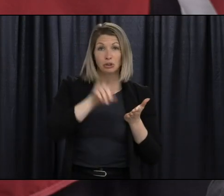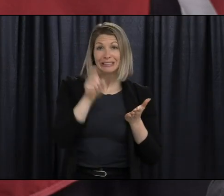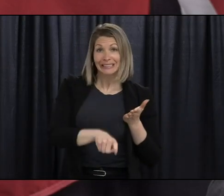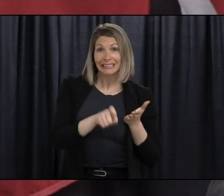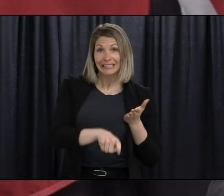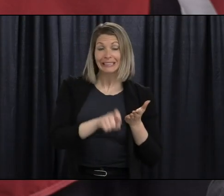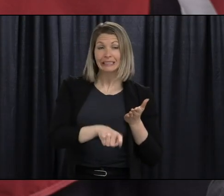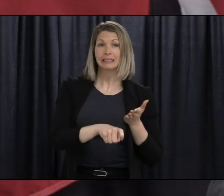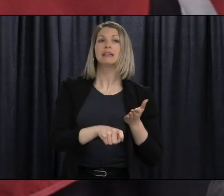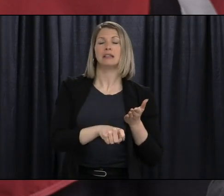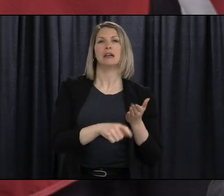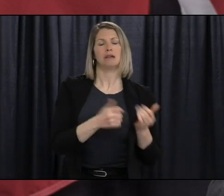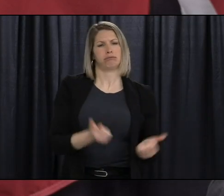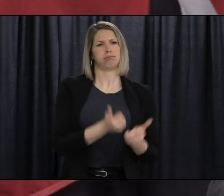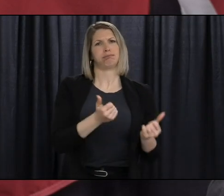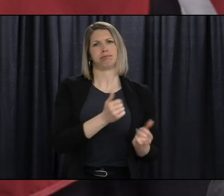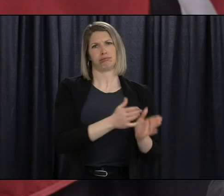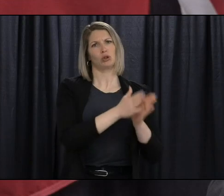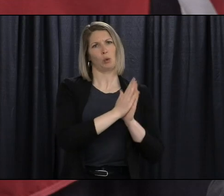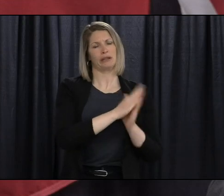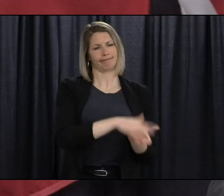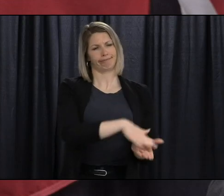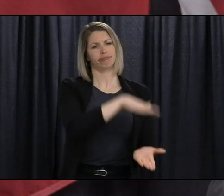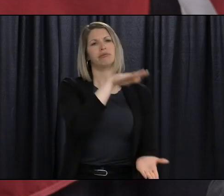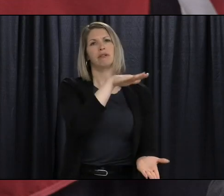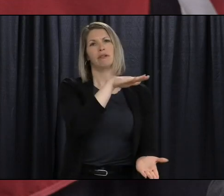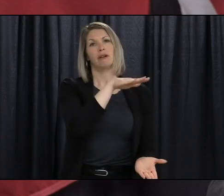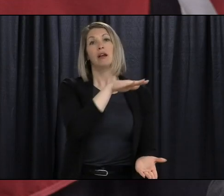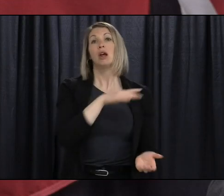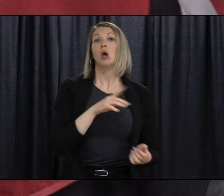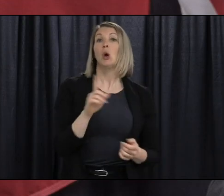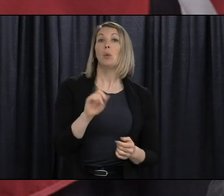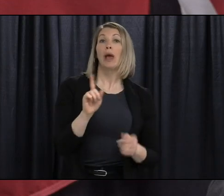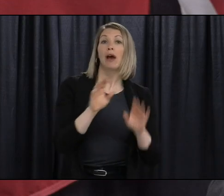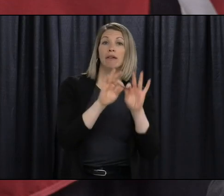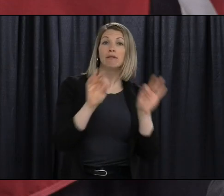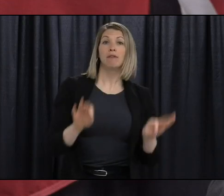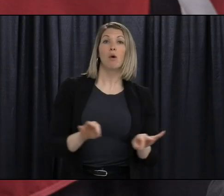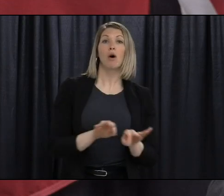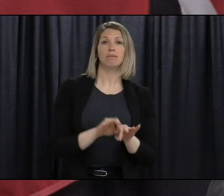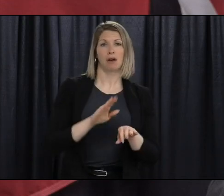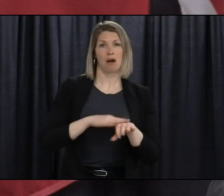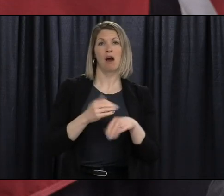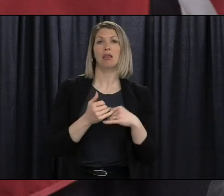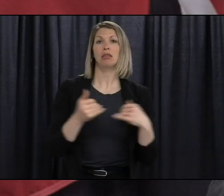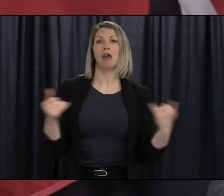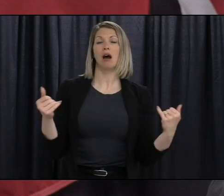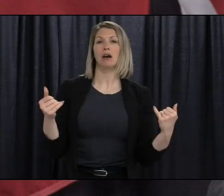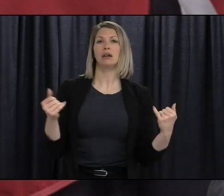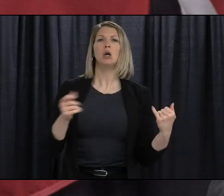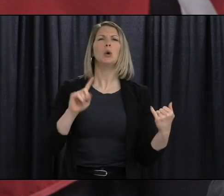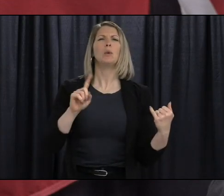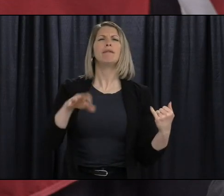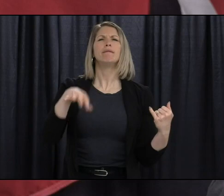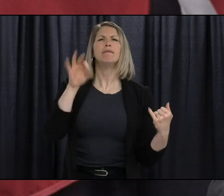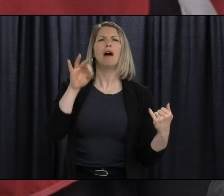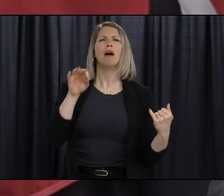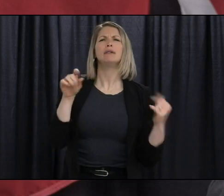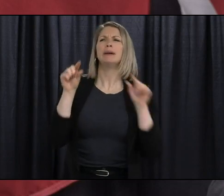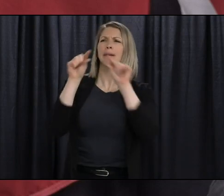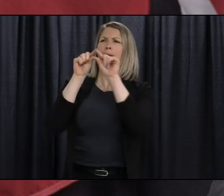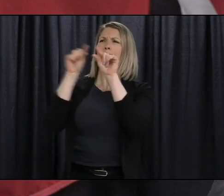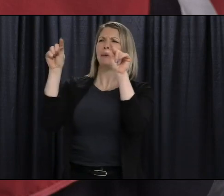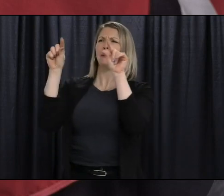enter Newfoundland and Labrador, you can now fill out this request form online. Go to the Travel Restrictions